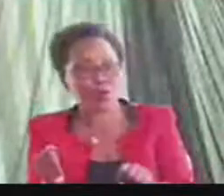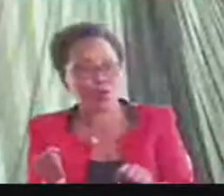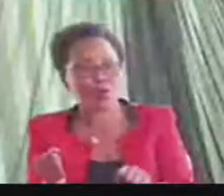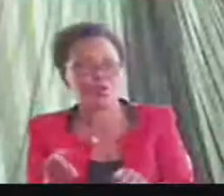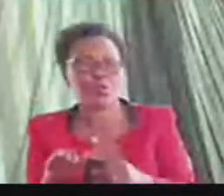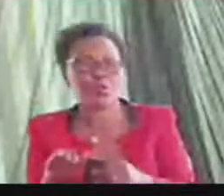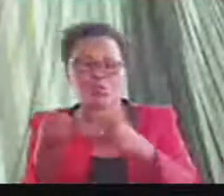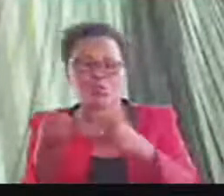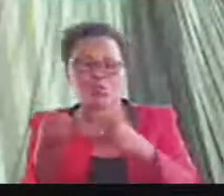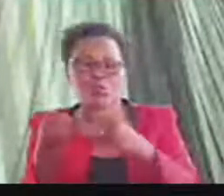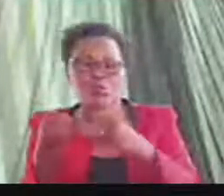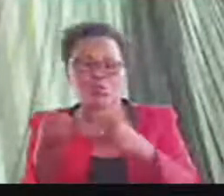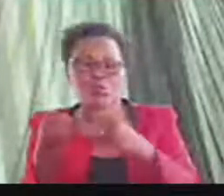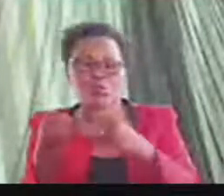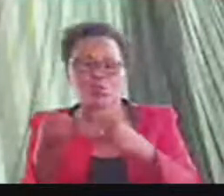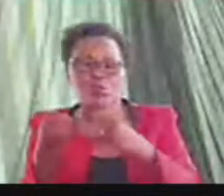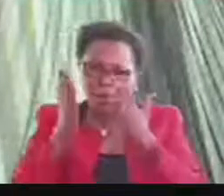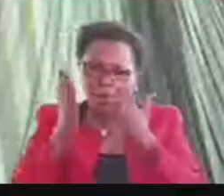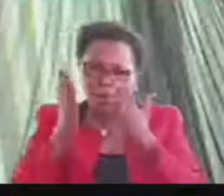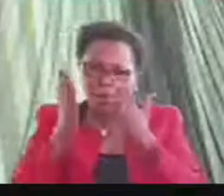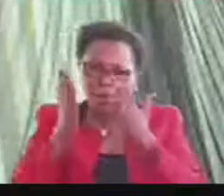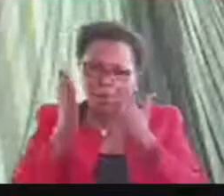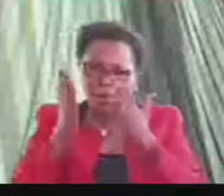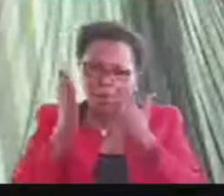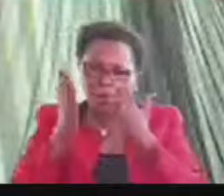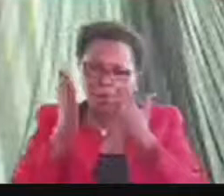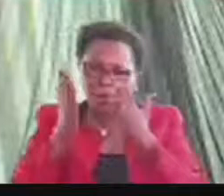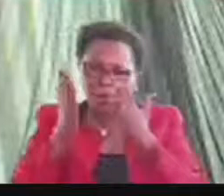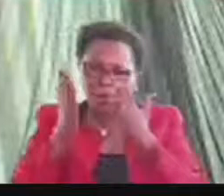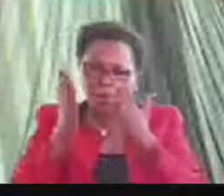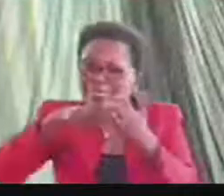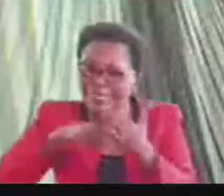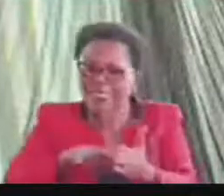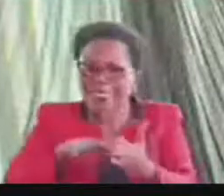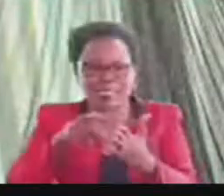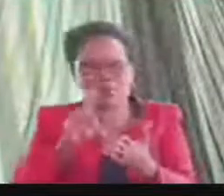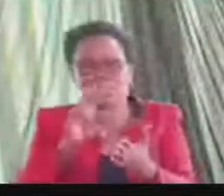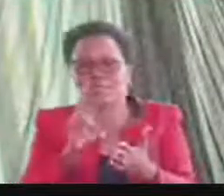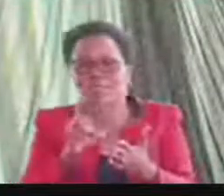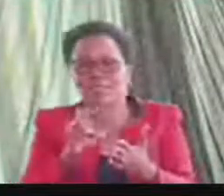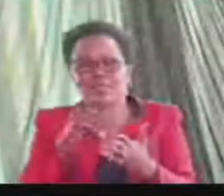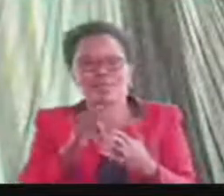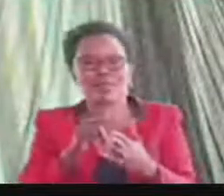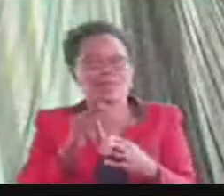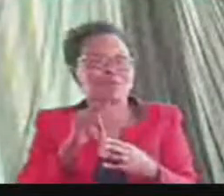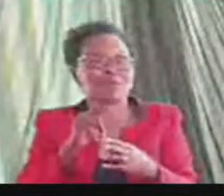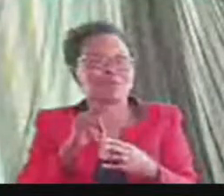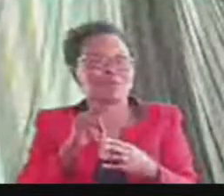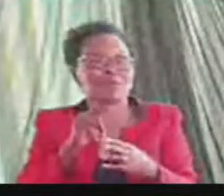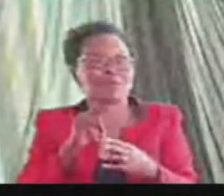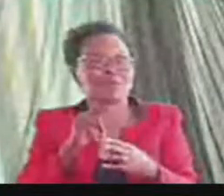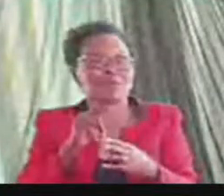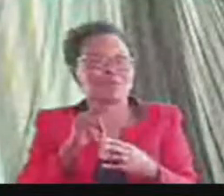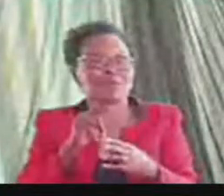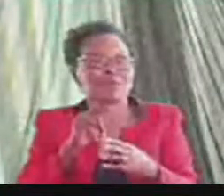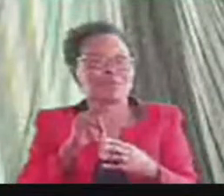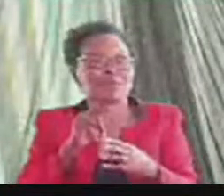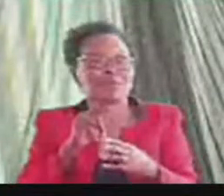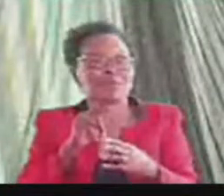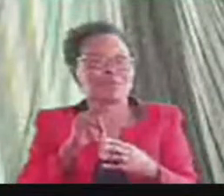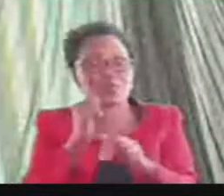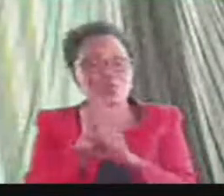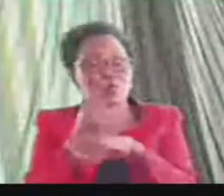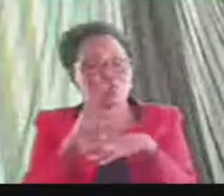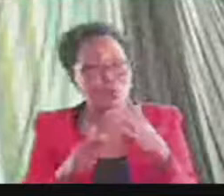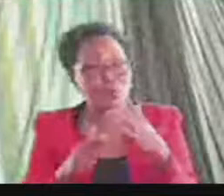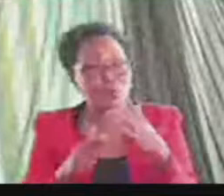the officer to those levels, but still you are not getting the results. I believe the question leads to that. What do you do?